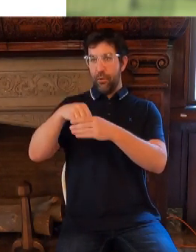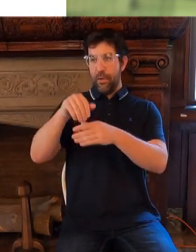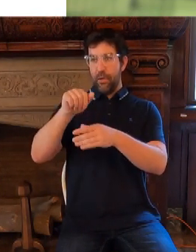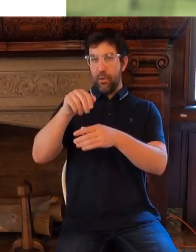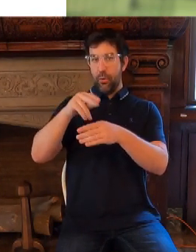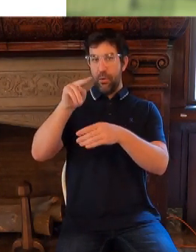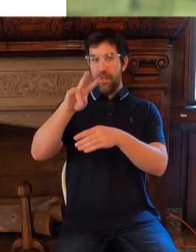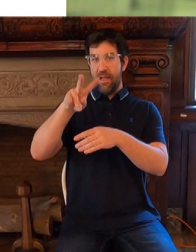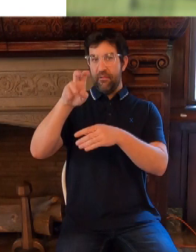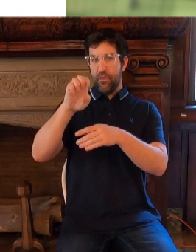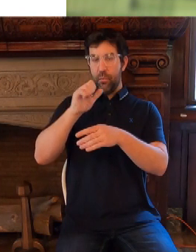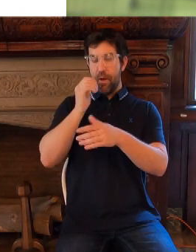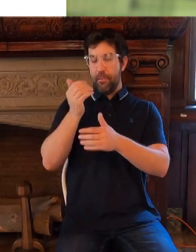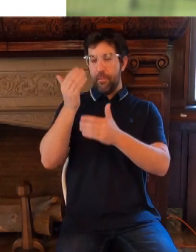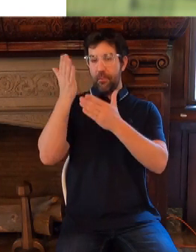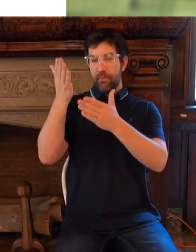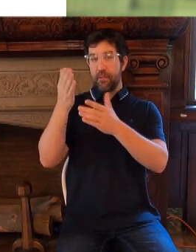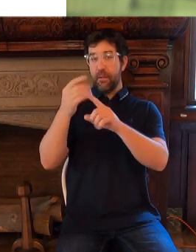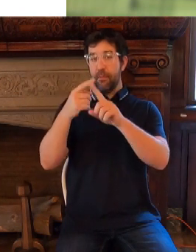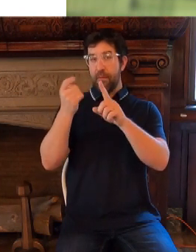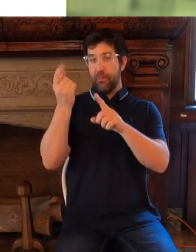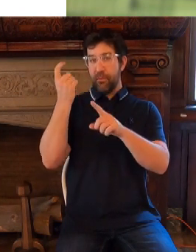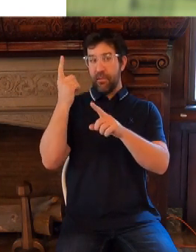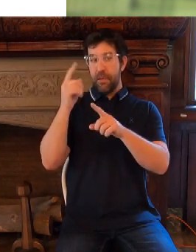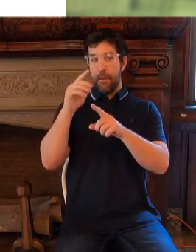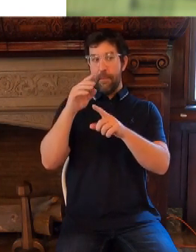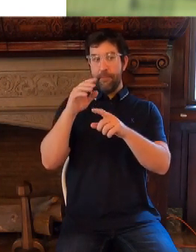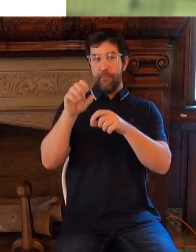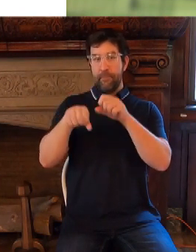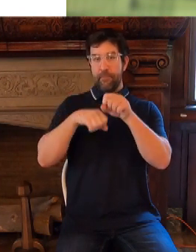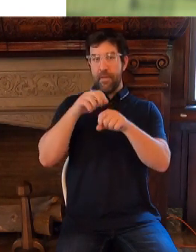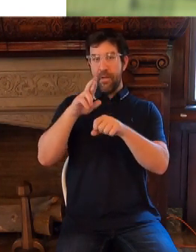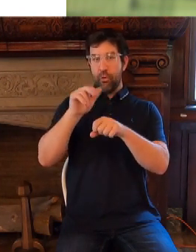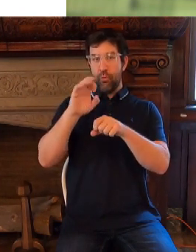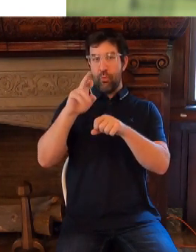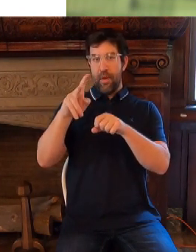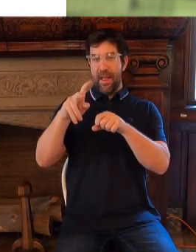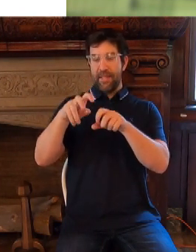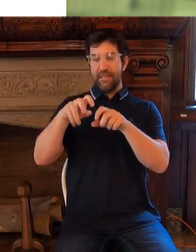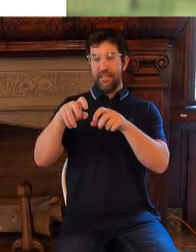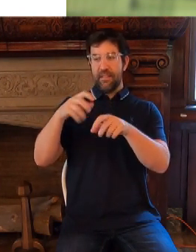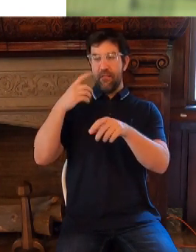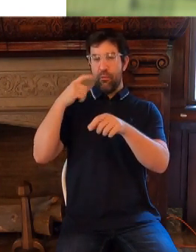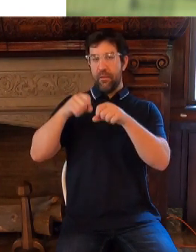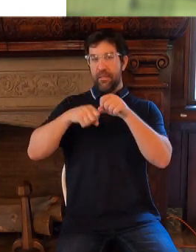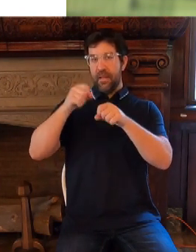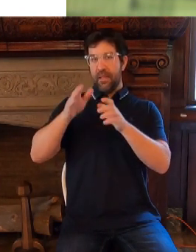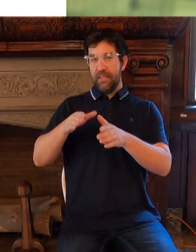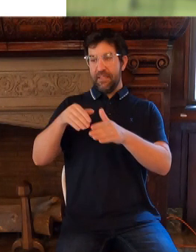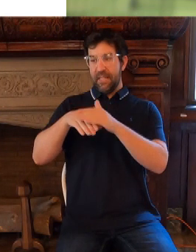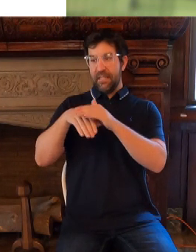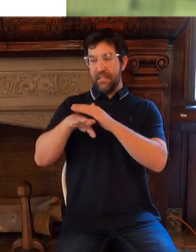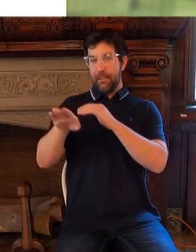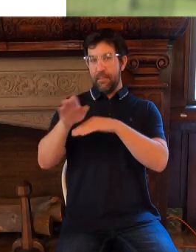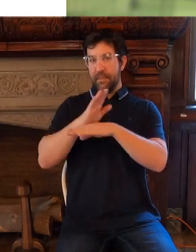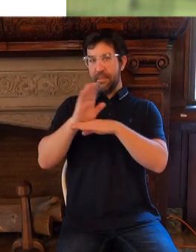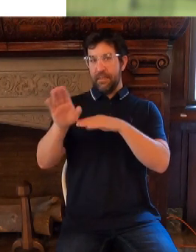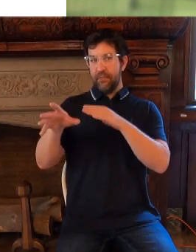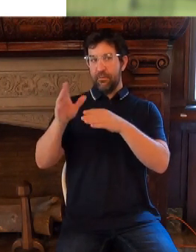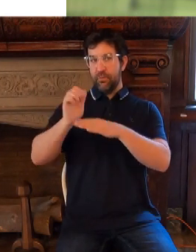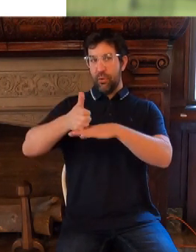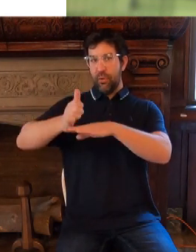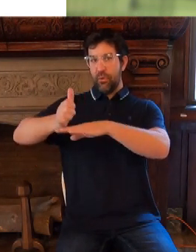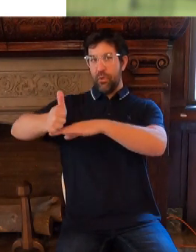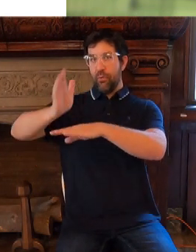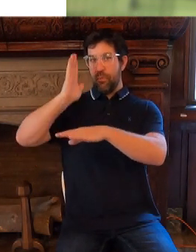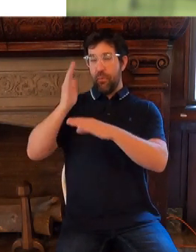Avenue. However, we will install bike racks along North Avenue for cyclists accessing the businesses. Right